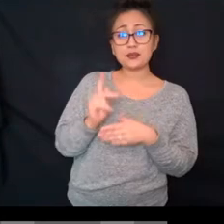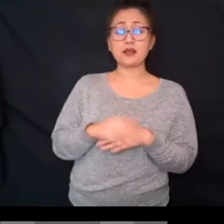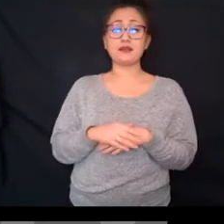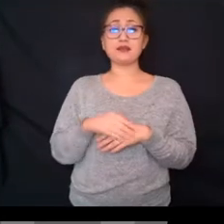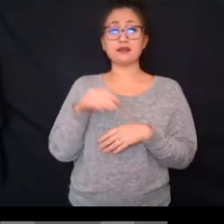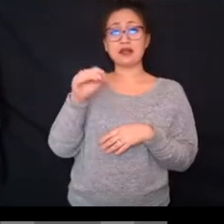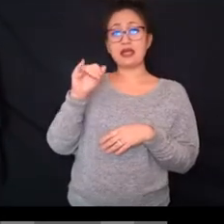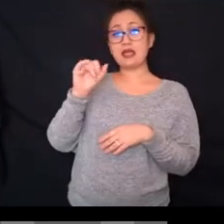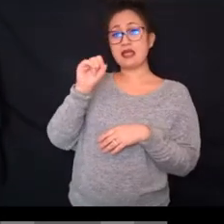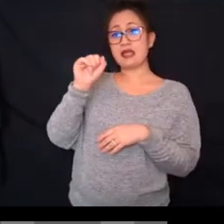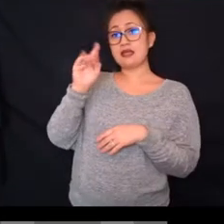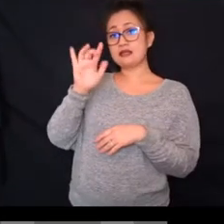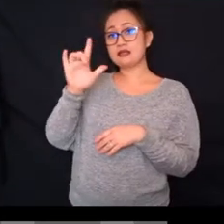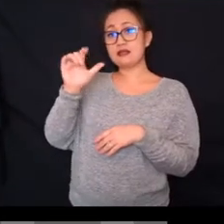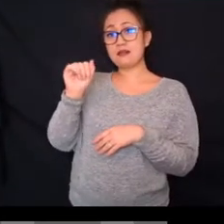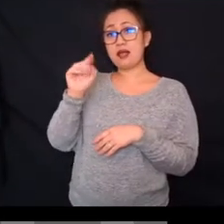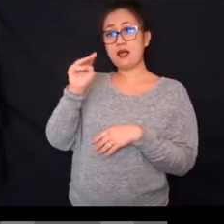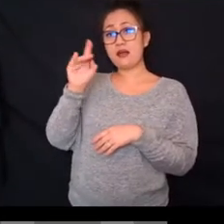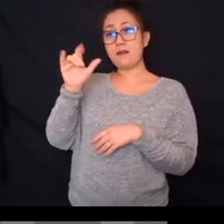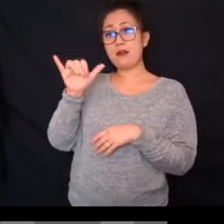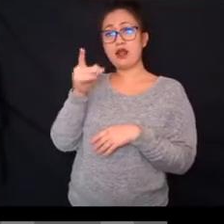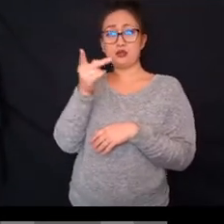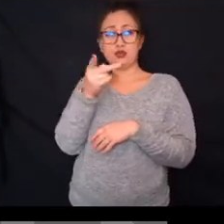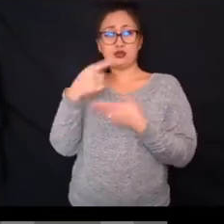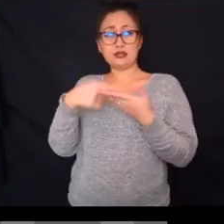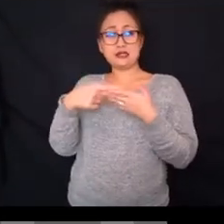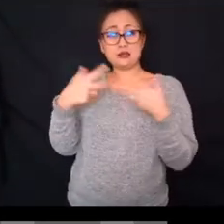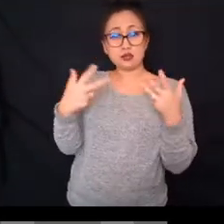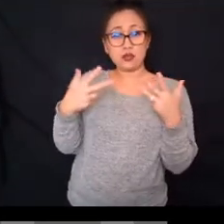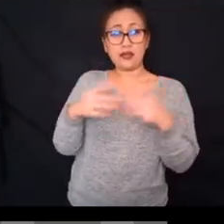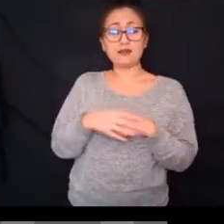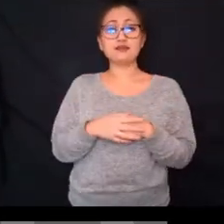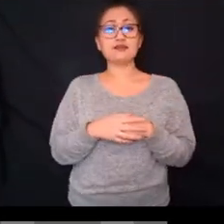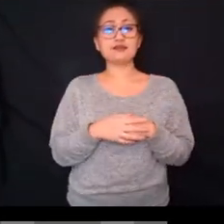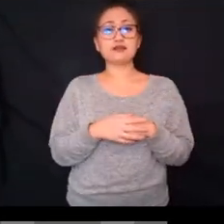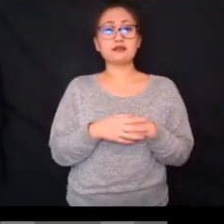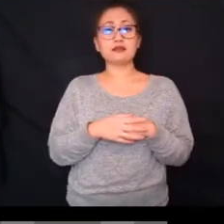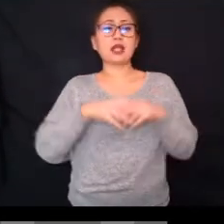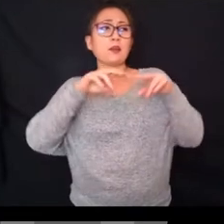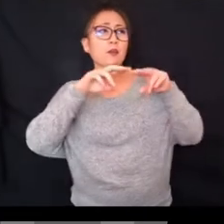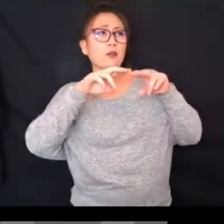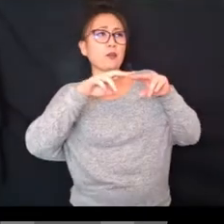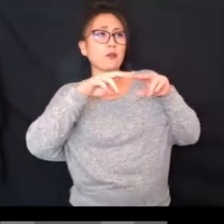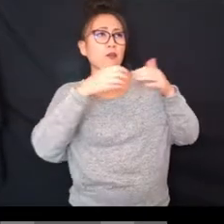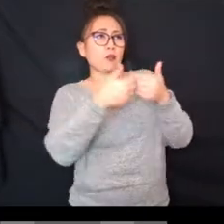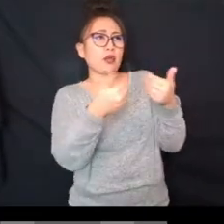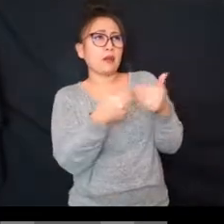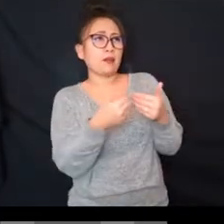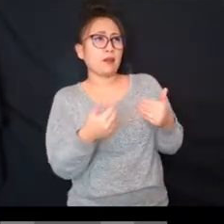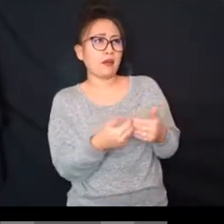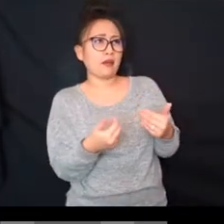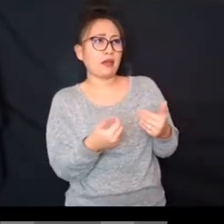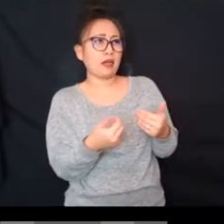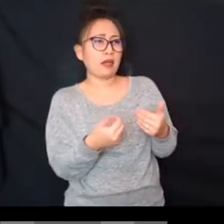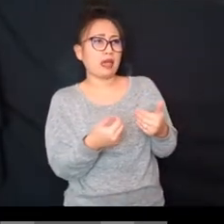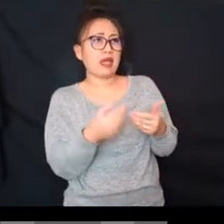what did you talk about? We talked about breaking stuff down by putting it in parts and breaking it. Great